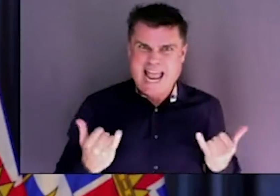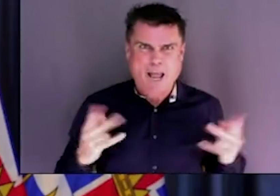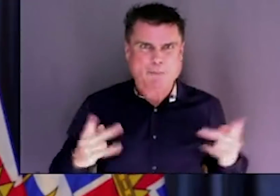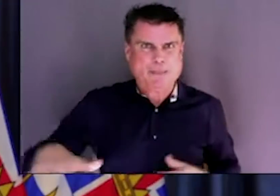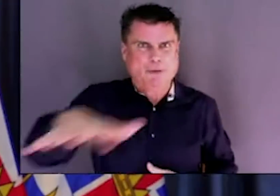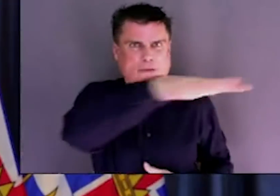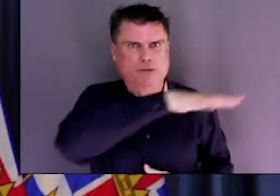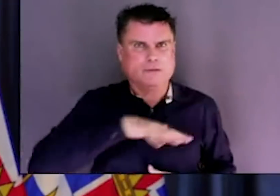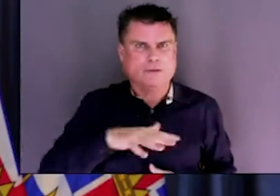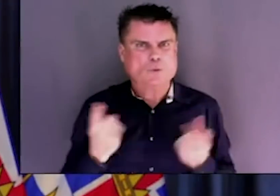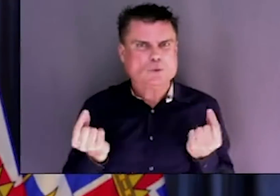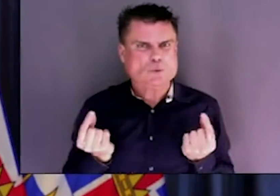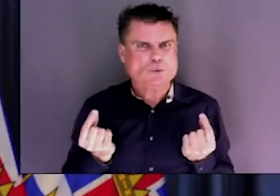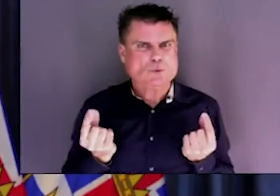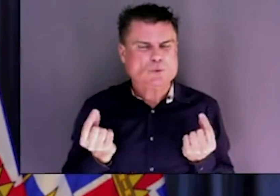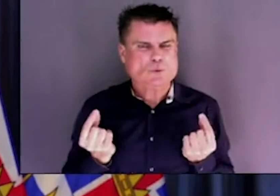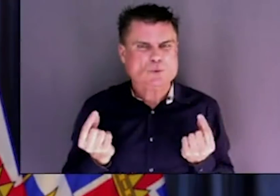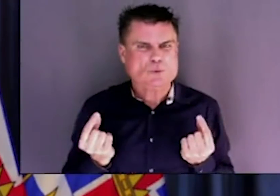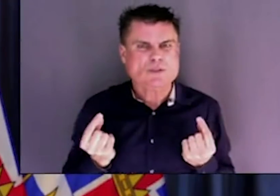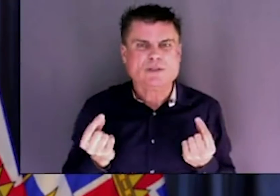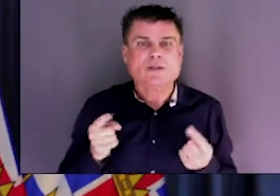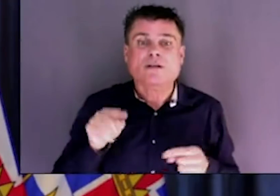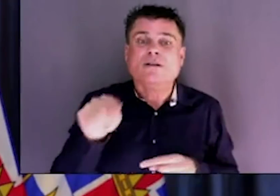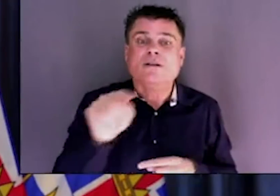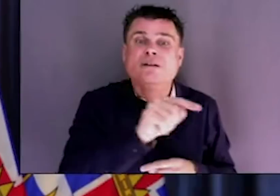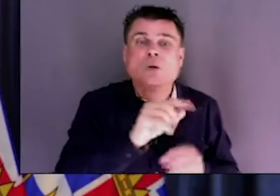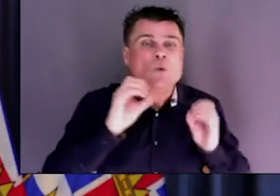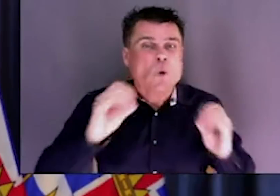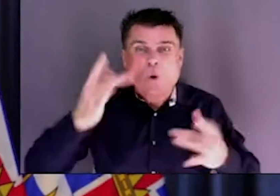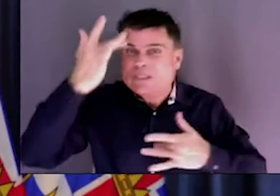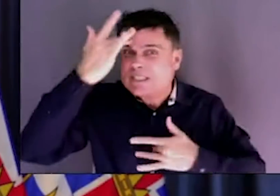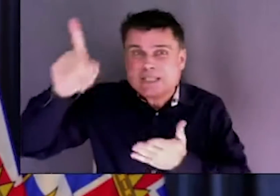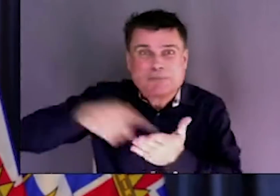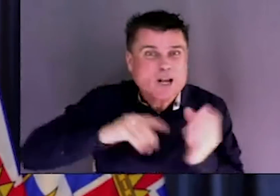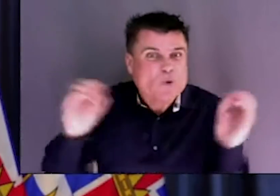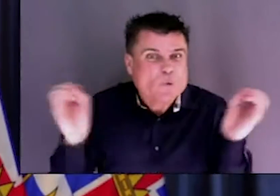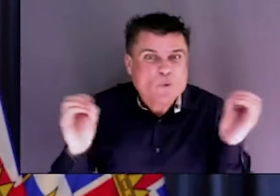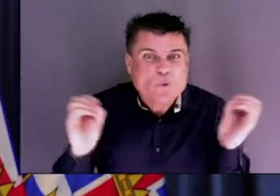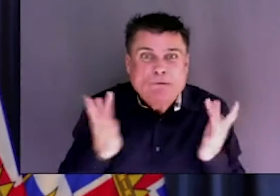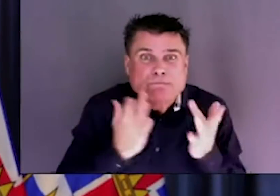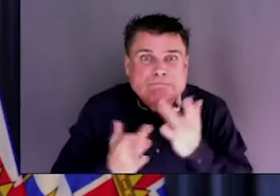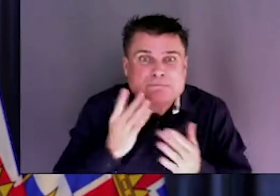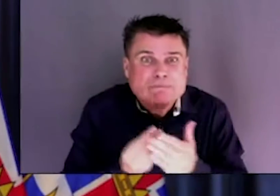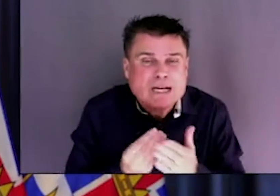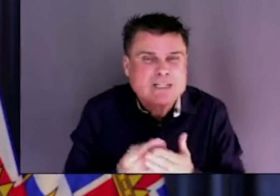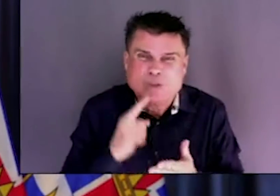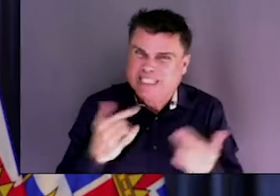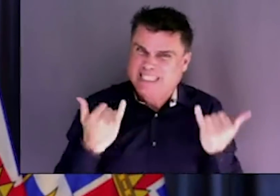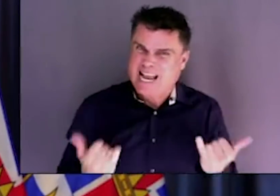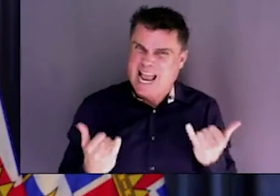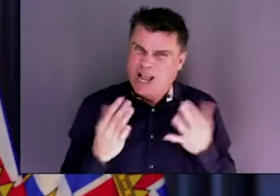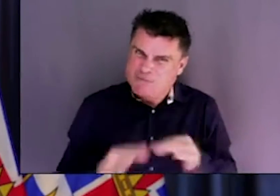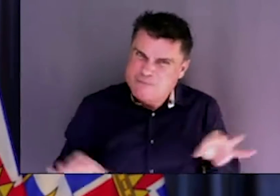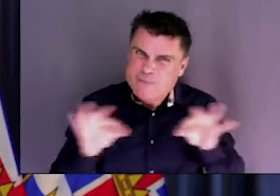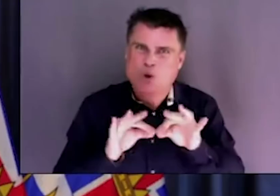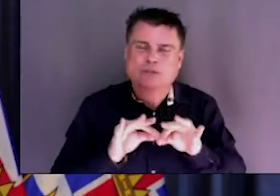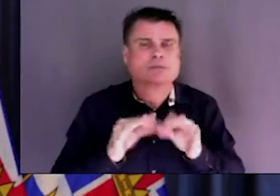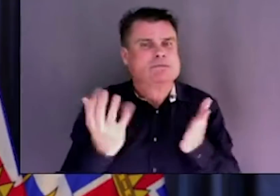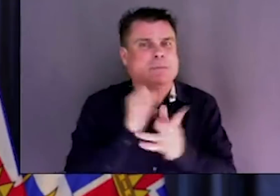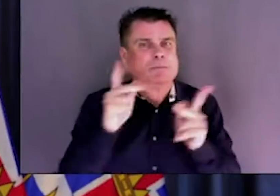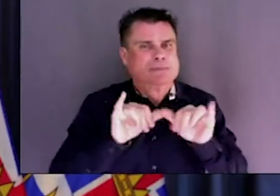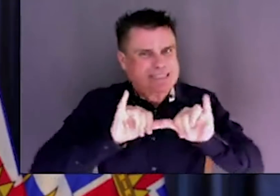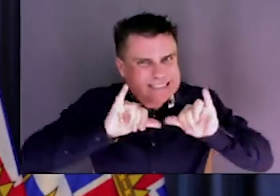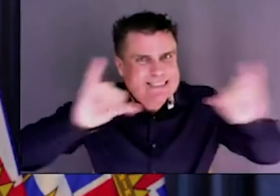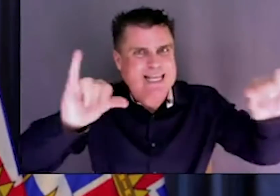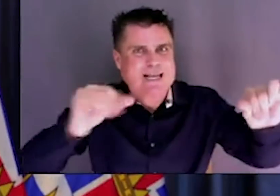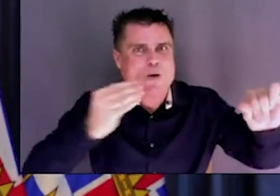arguably need their wages the most and need it now when cases are at their height and people are getting ill? Well, that's